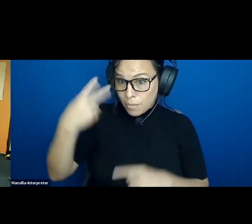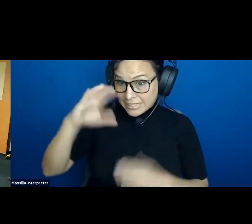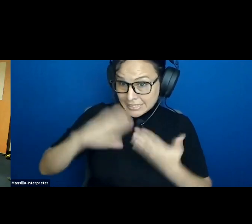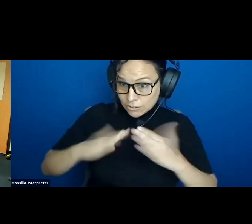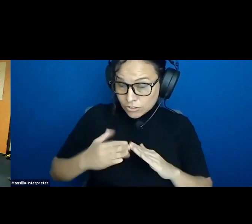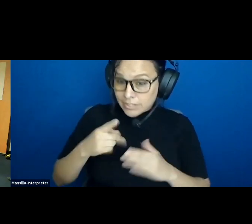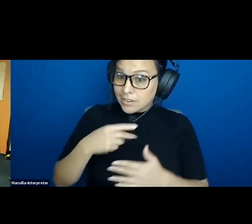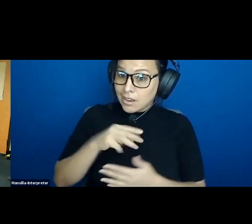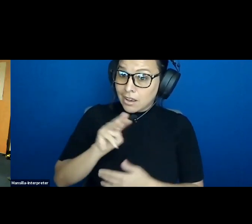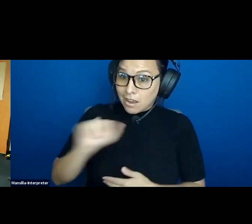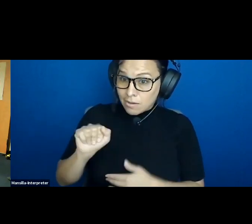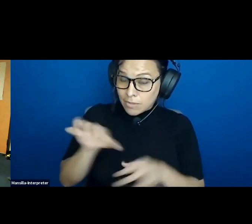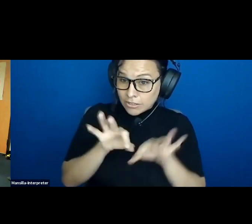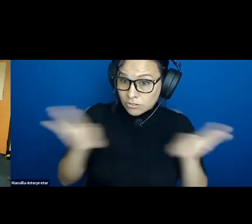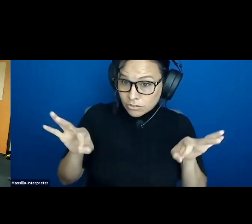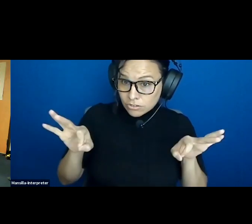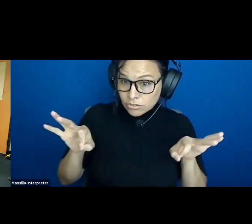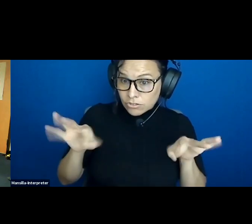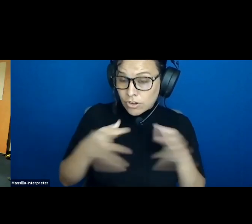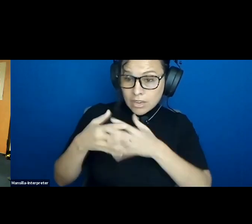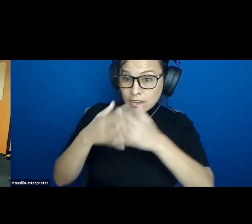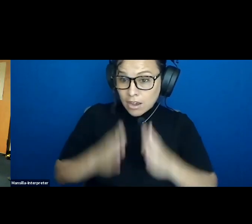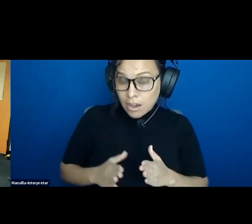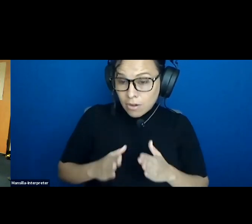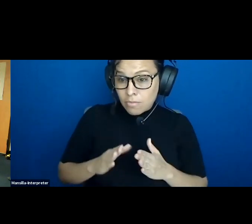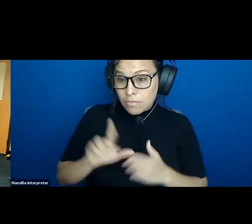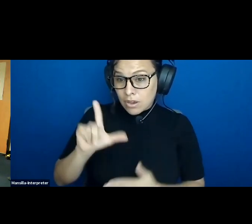has a master's degree in Ibero-American literature from El Colegio